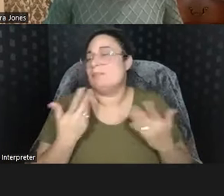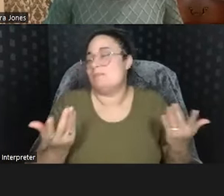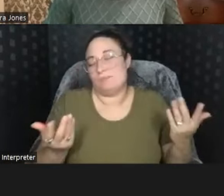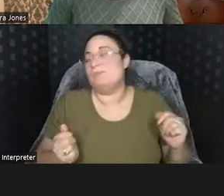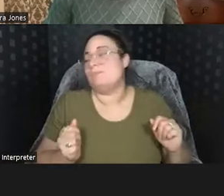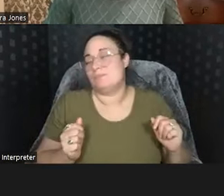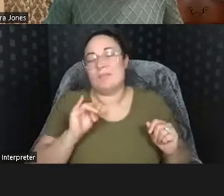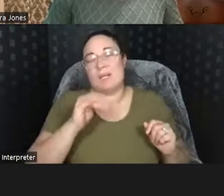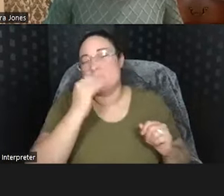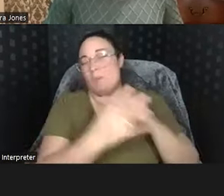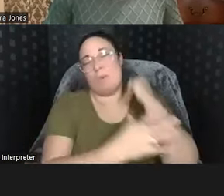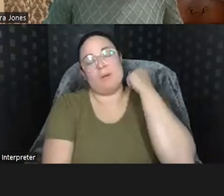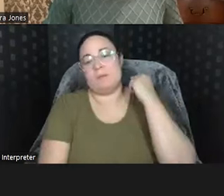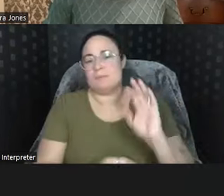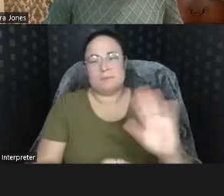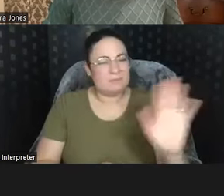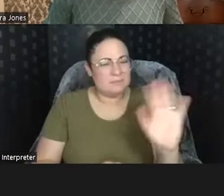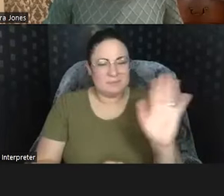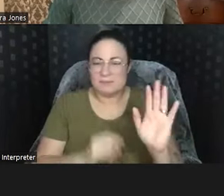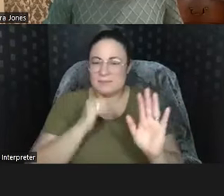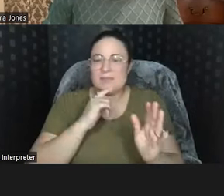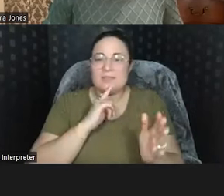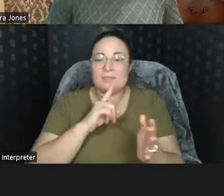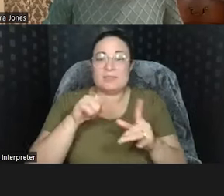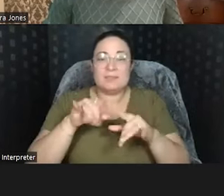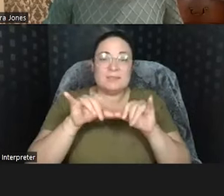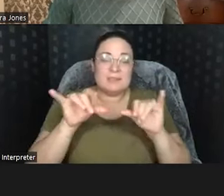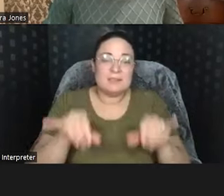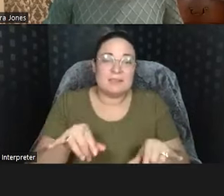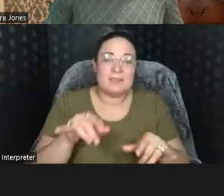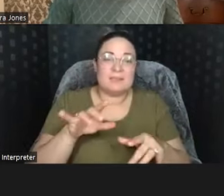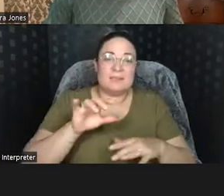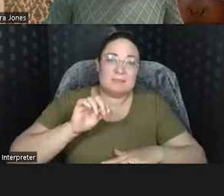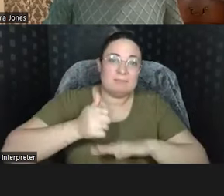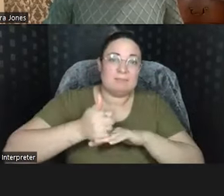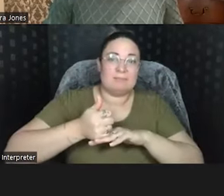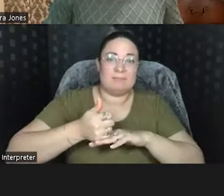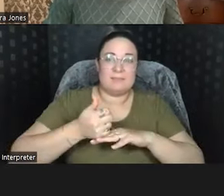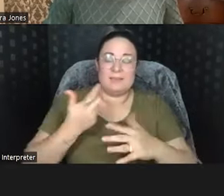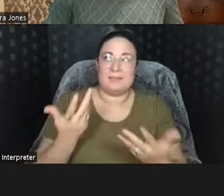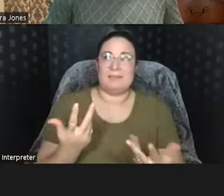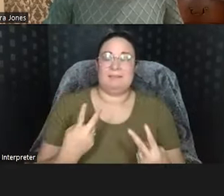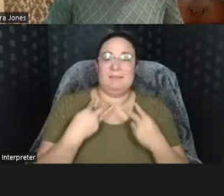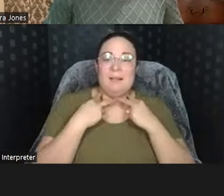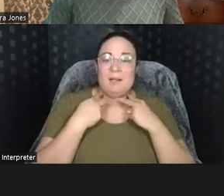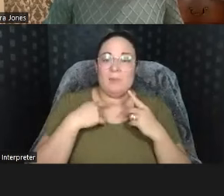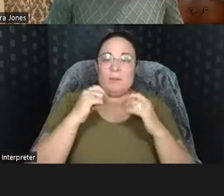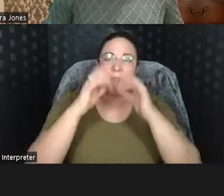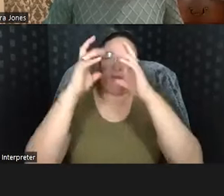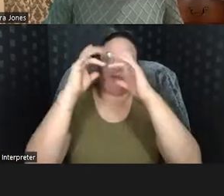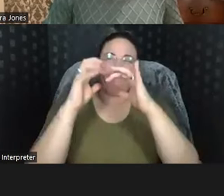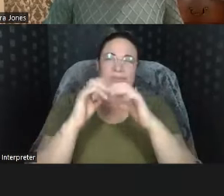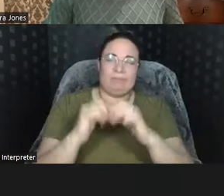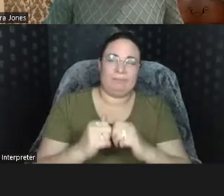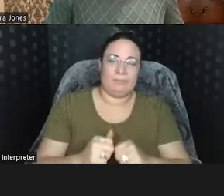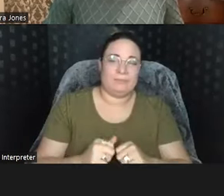in poverty is not true. It's the system that is in place. We must dismantle that system